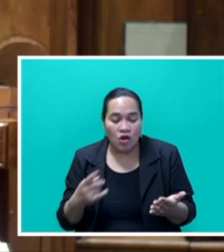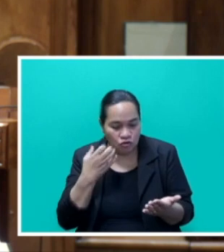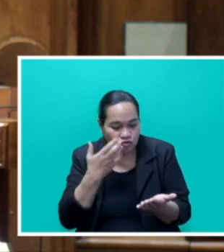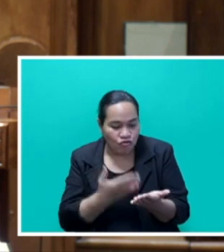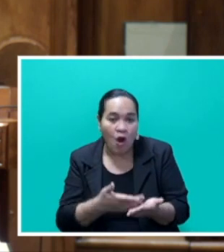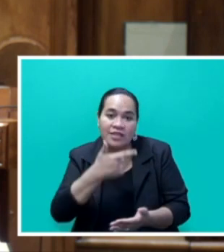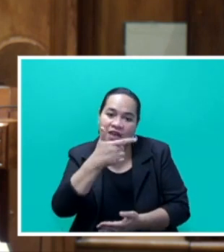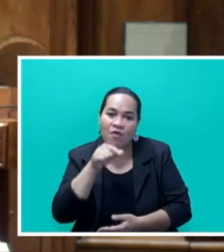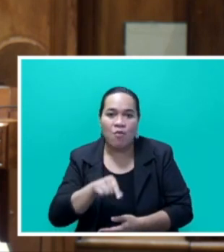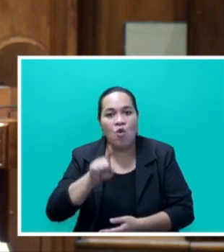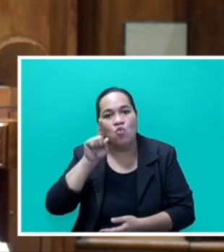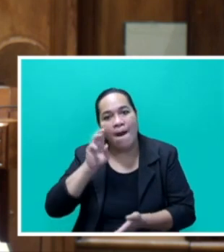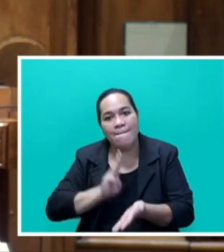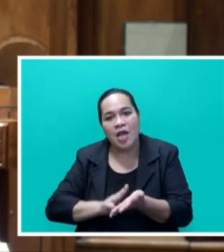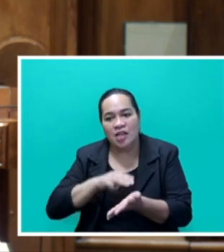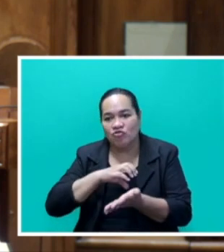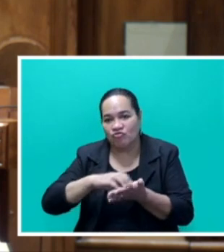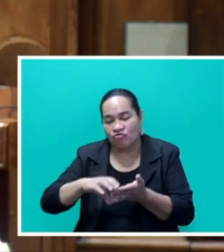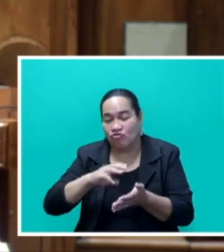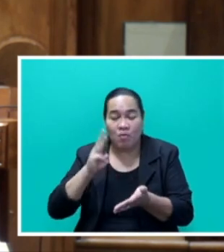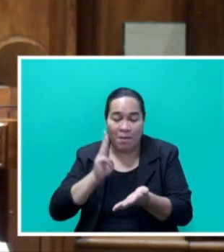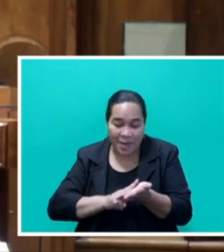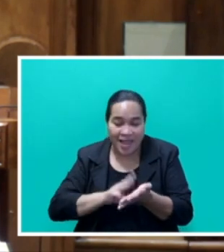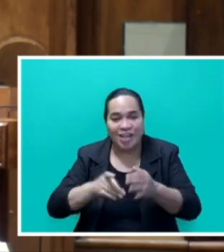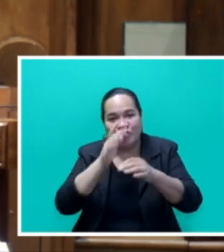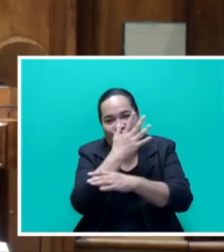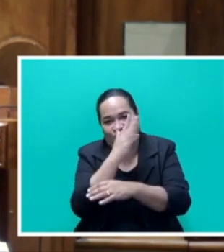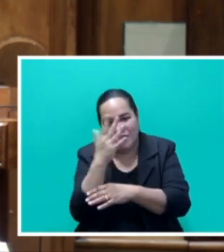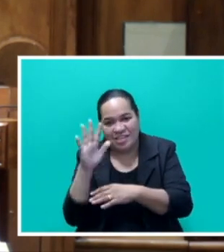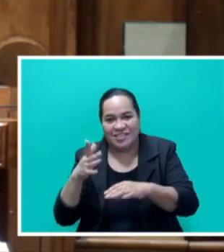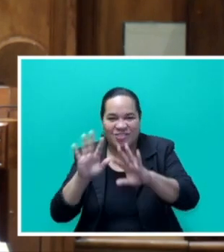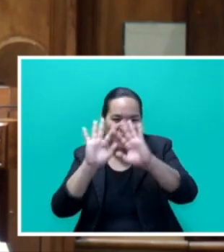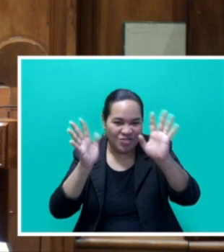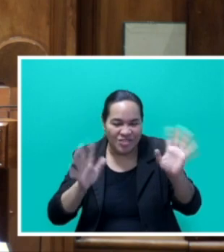7.1 million trees covering 6,415 hectares.